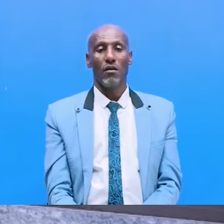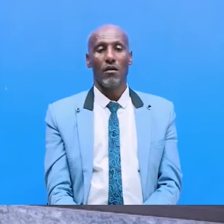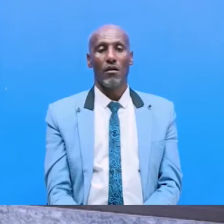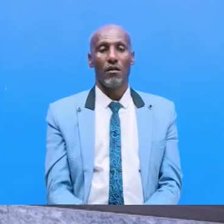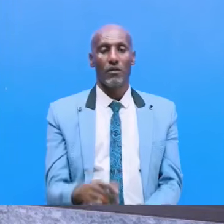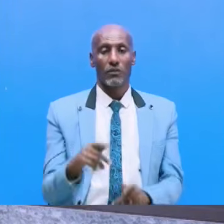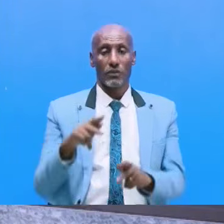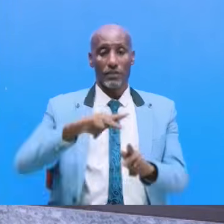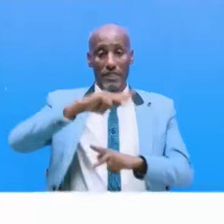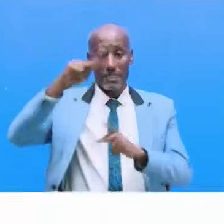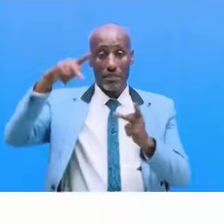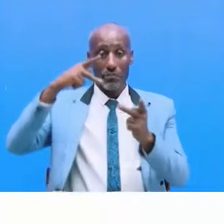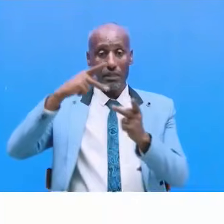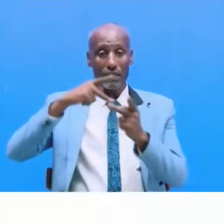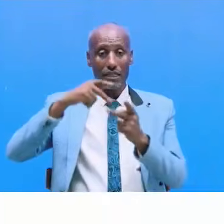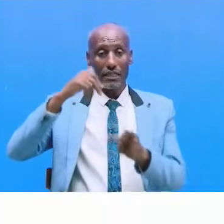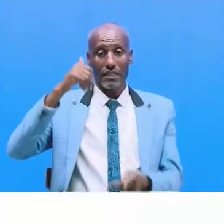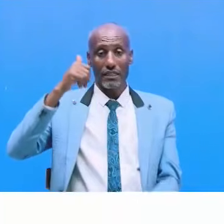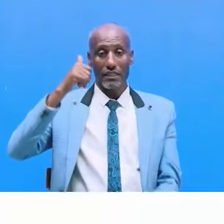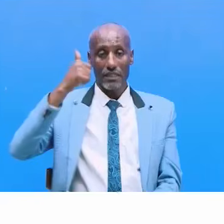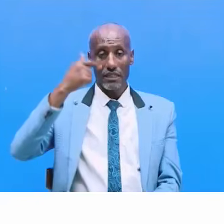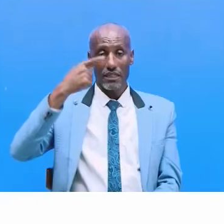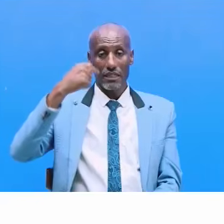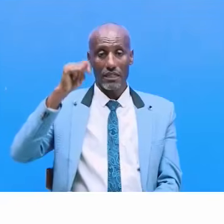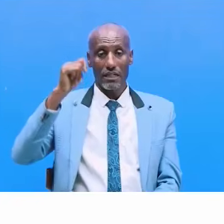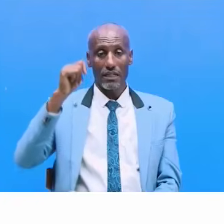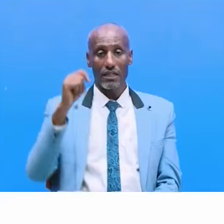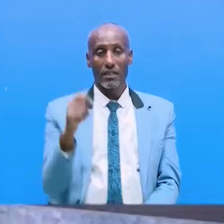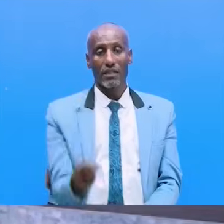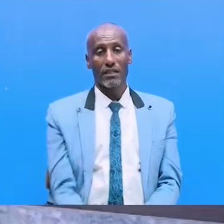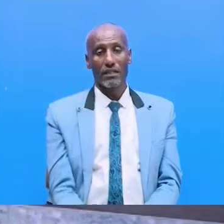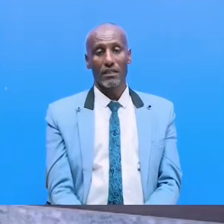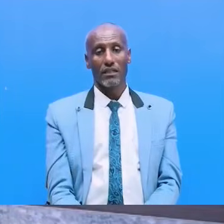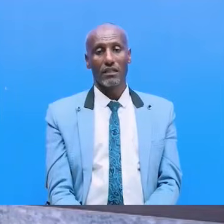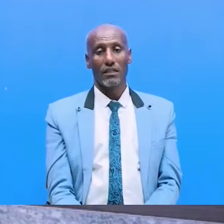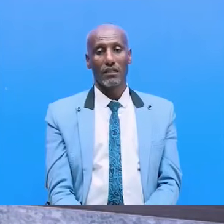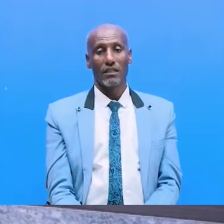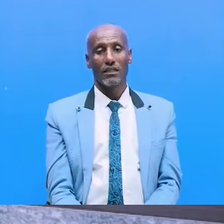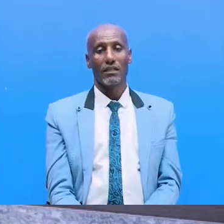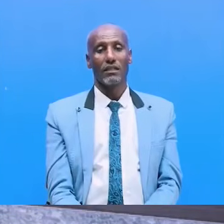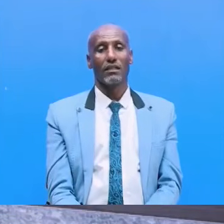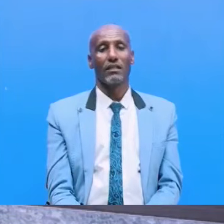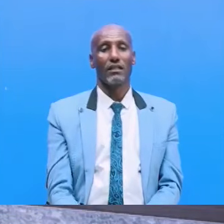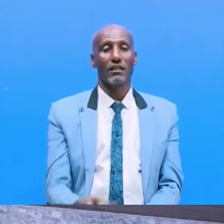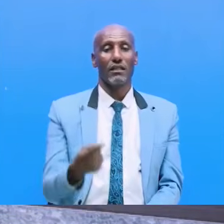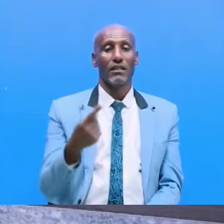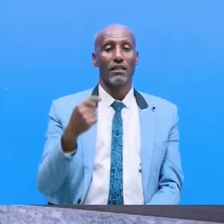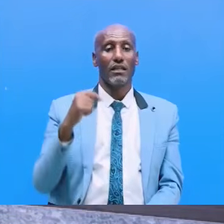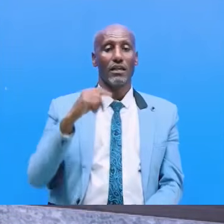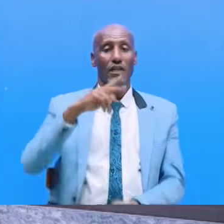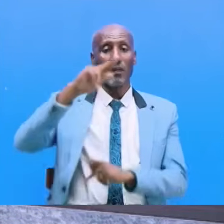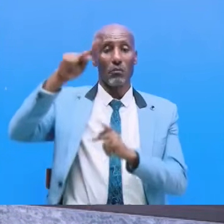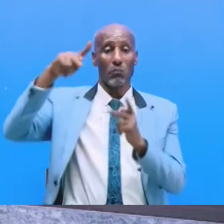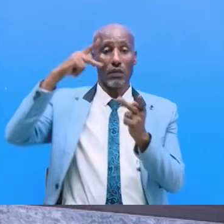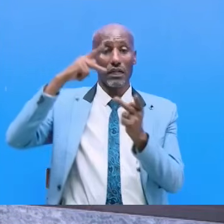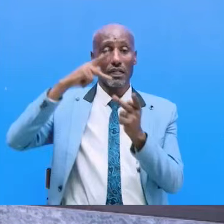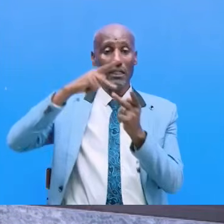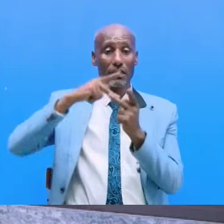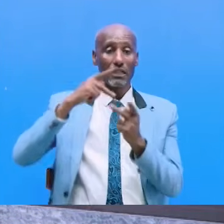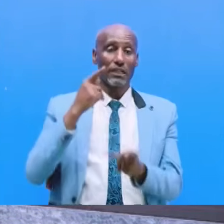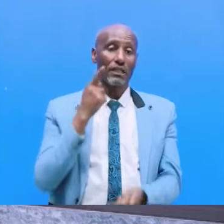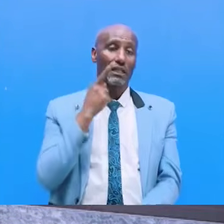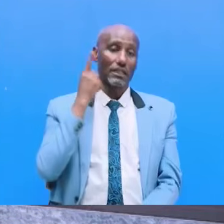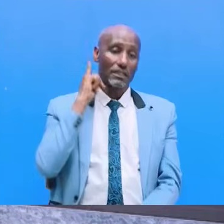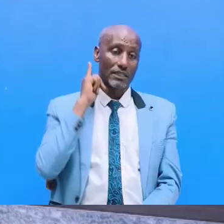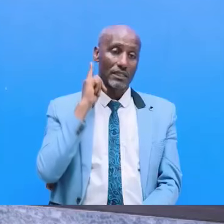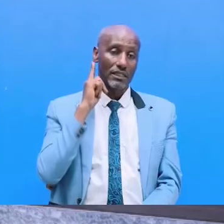The park. So we can use the. We went to the park yesterday. Question number 4.